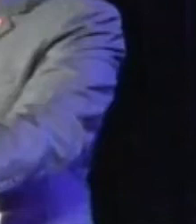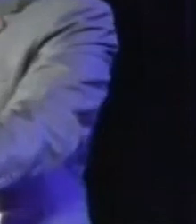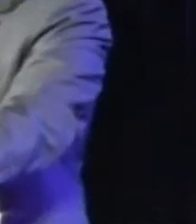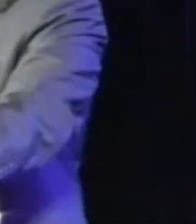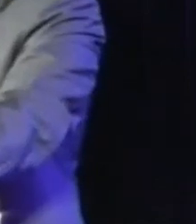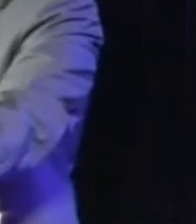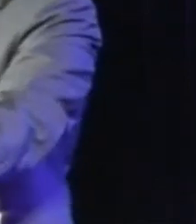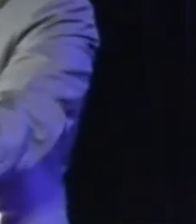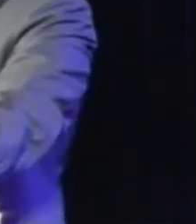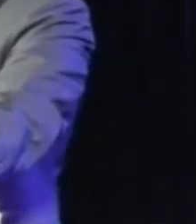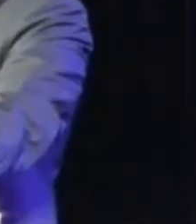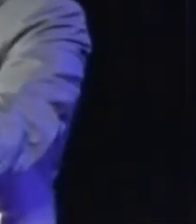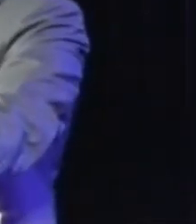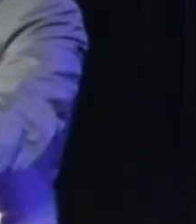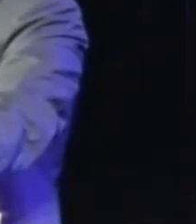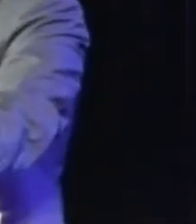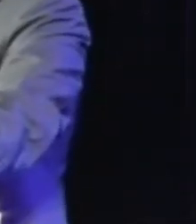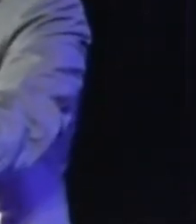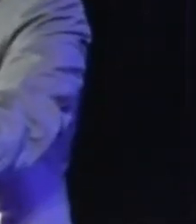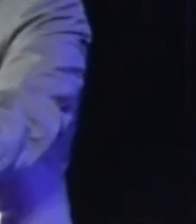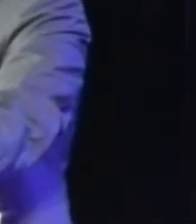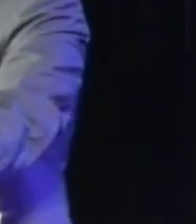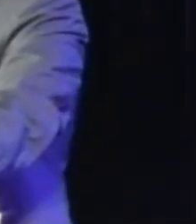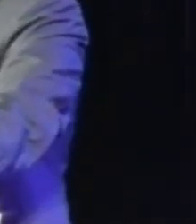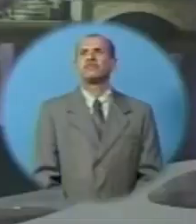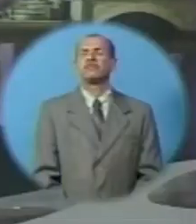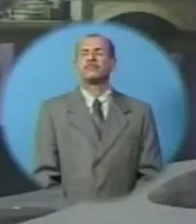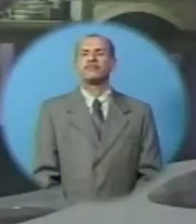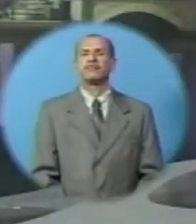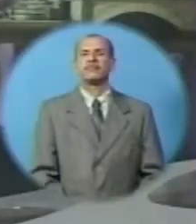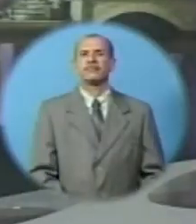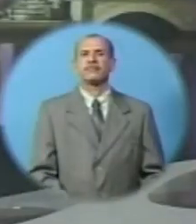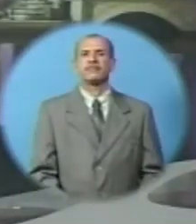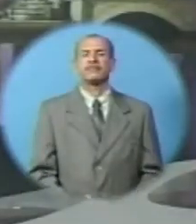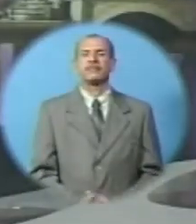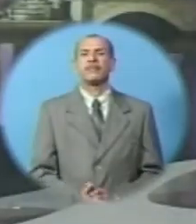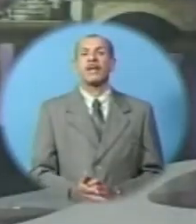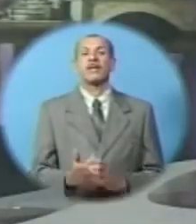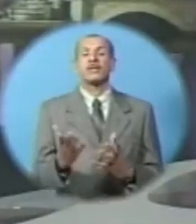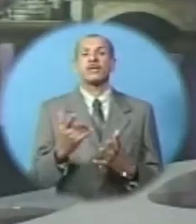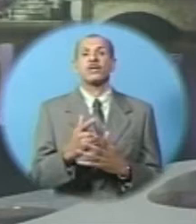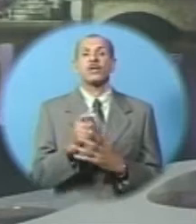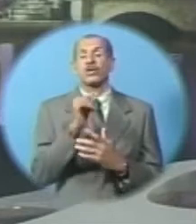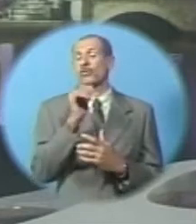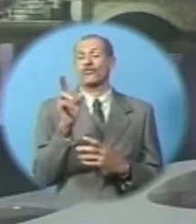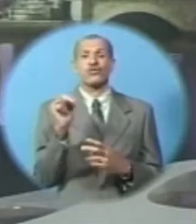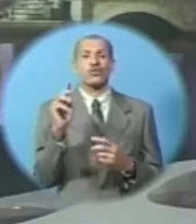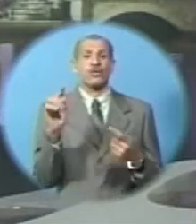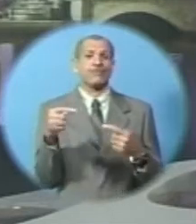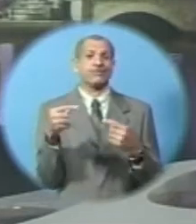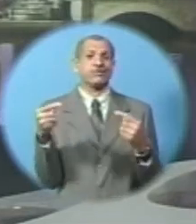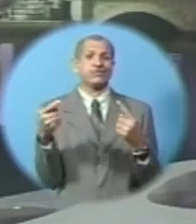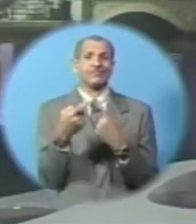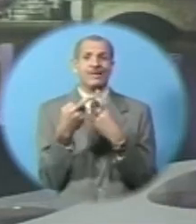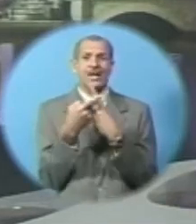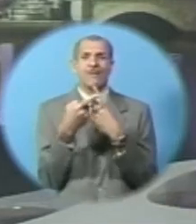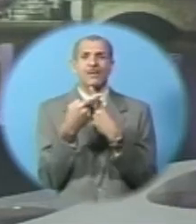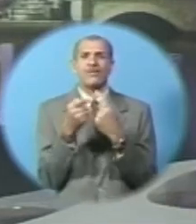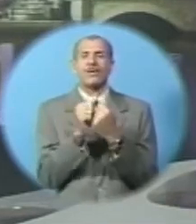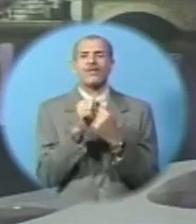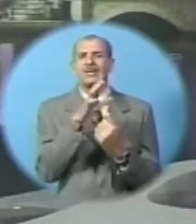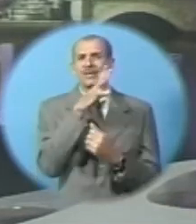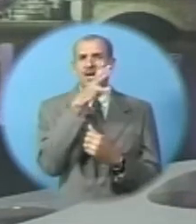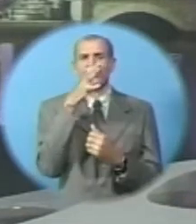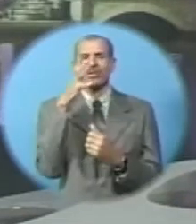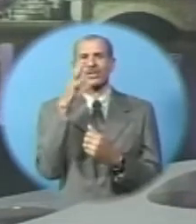a visible demonstration of the relationship as well. There's no conflict between the Agricultural Society's push for